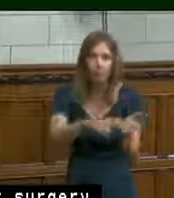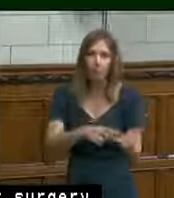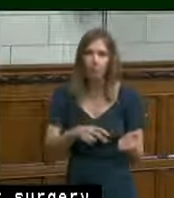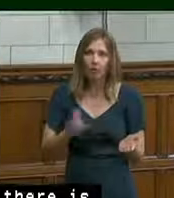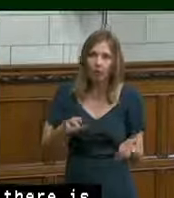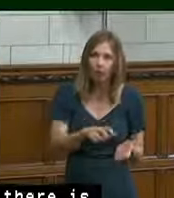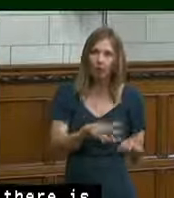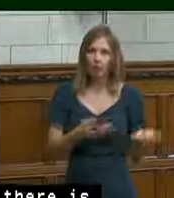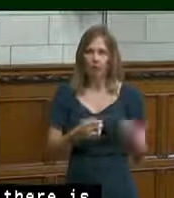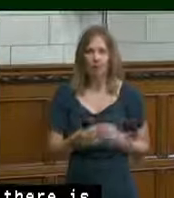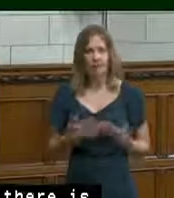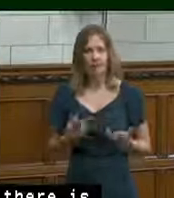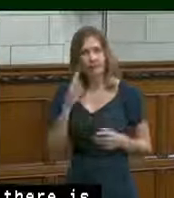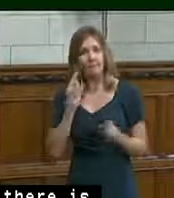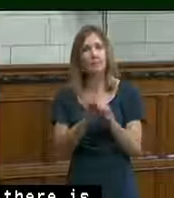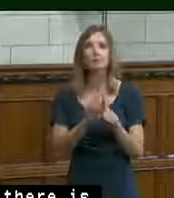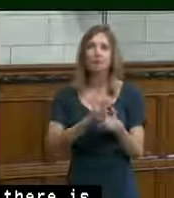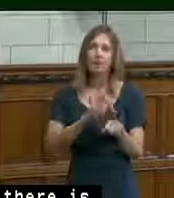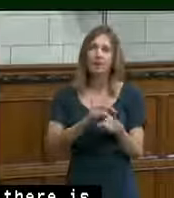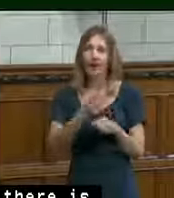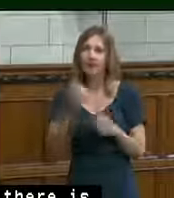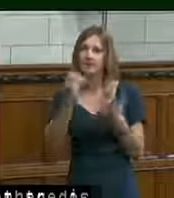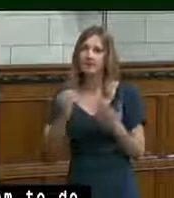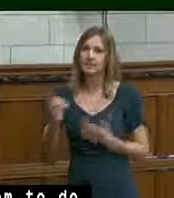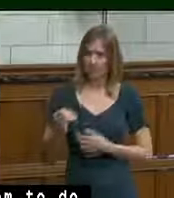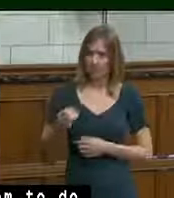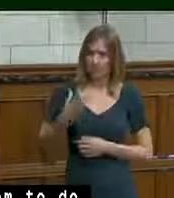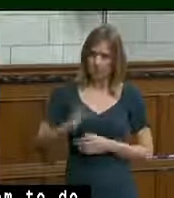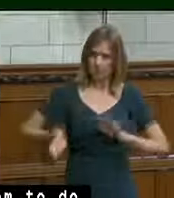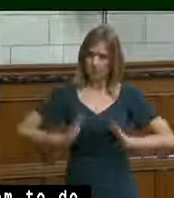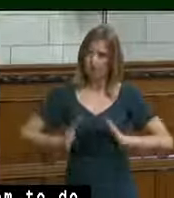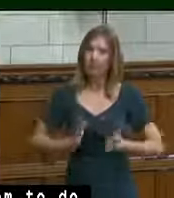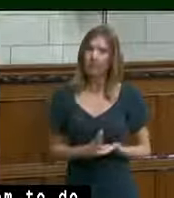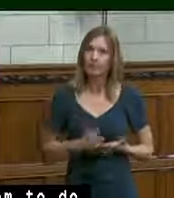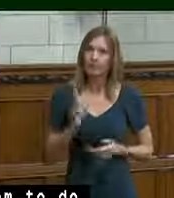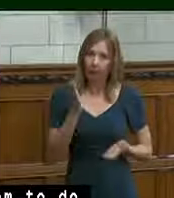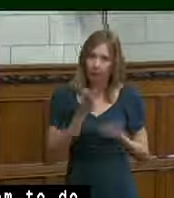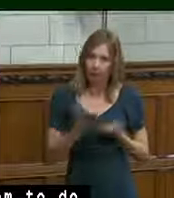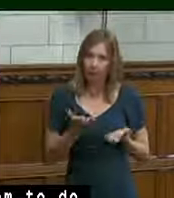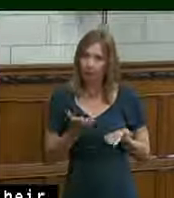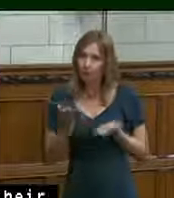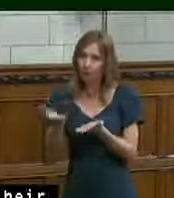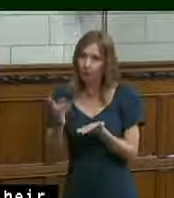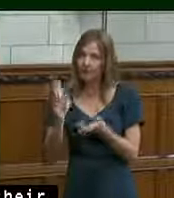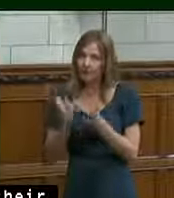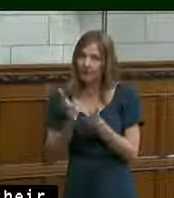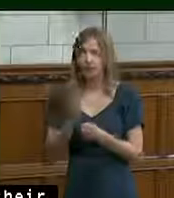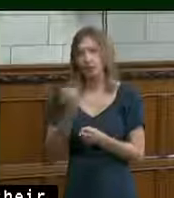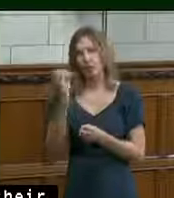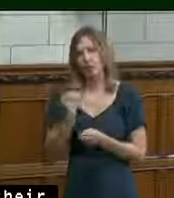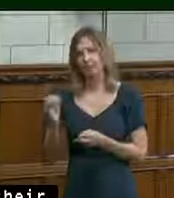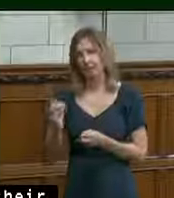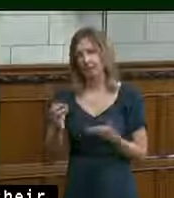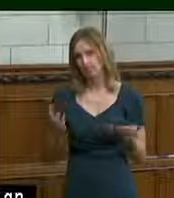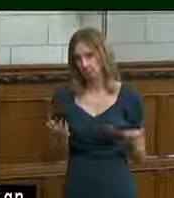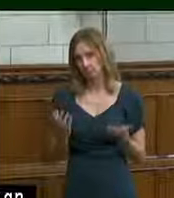their doctor, 80% want to use sign language, but only 30% are given the chance to. And of the deaf